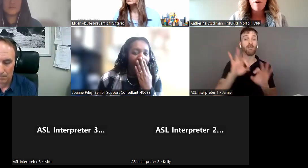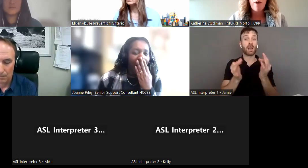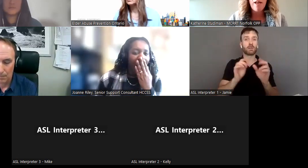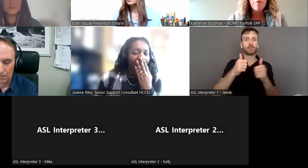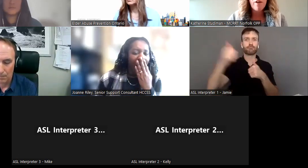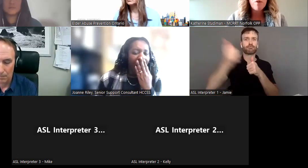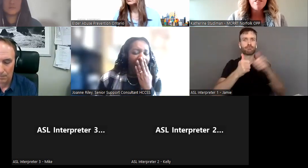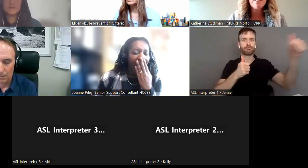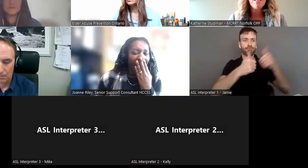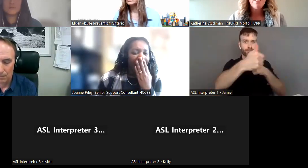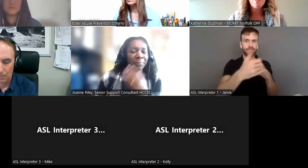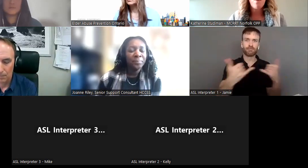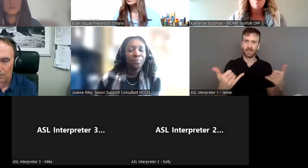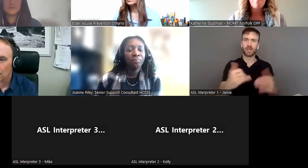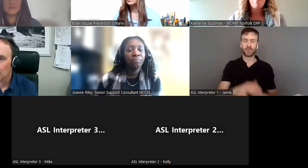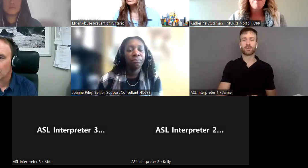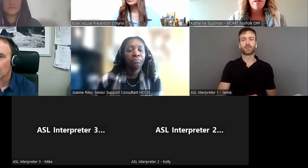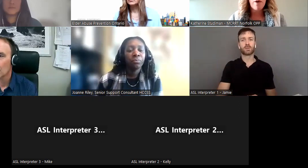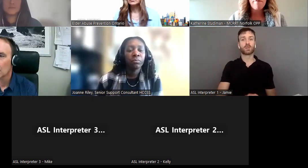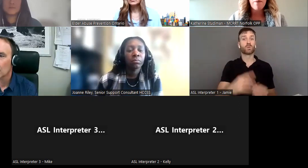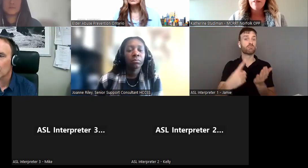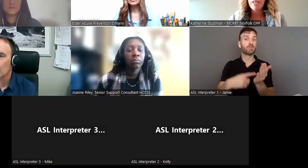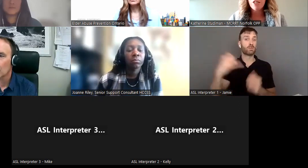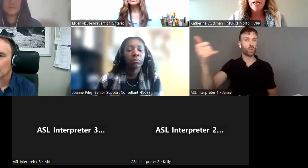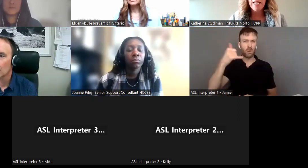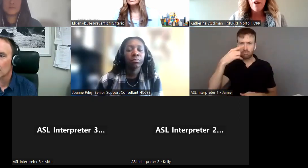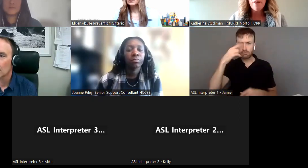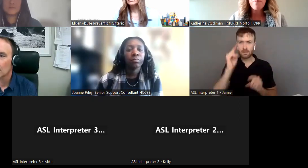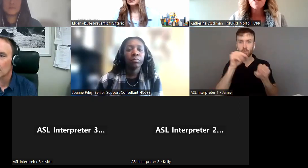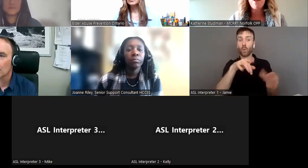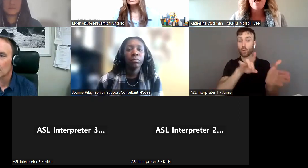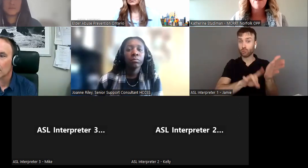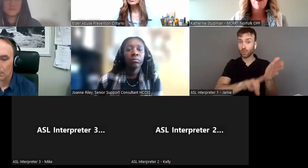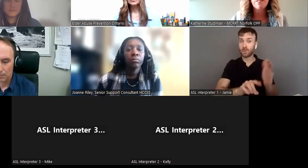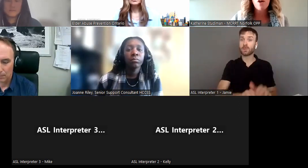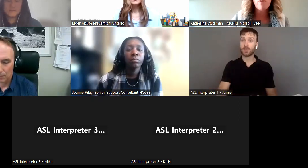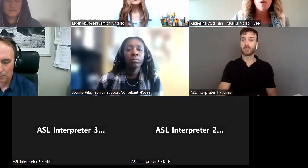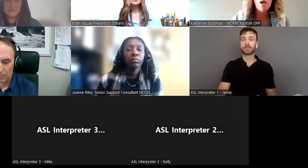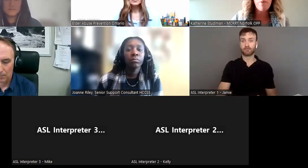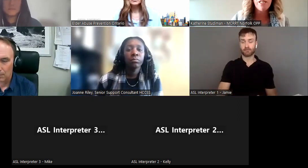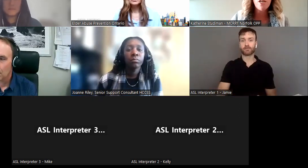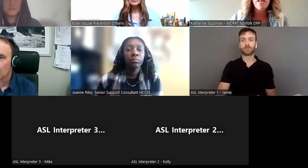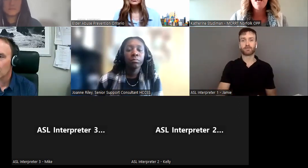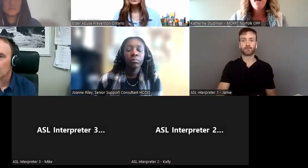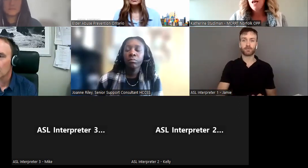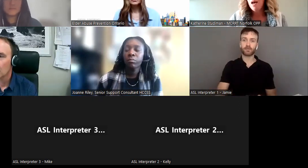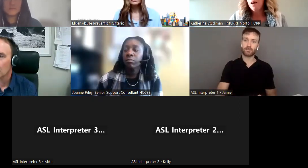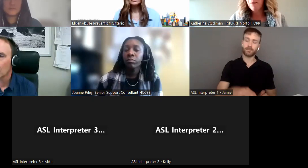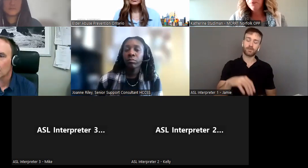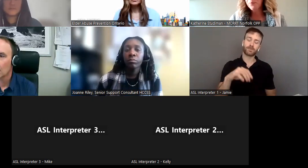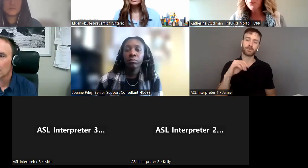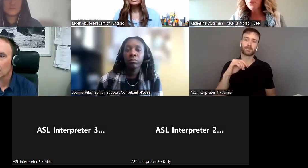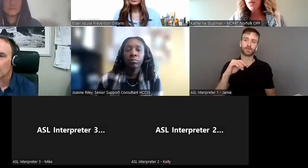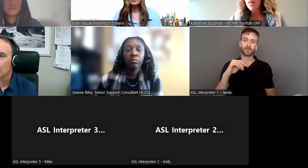living further away from their loved ones. So maybe they don't have the ability to check in on them. So they'll ask for us to go and do a well-being check.